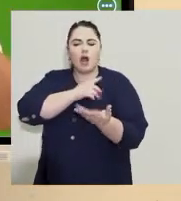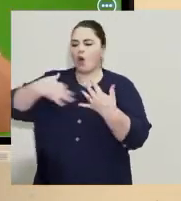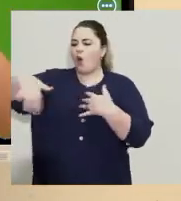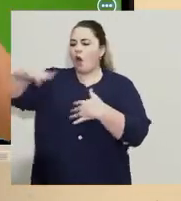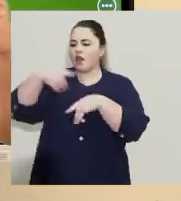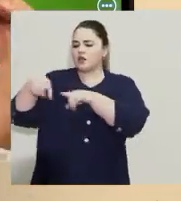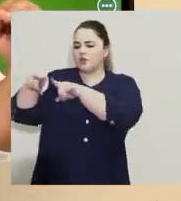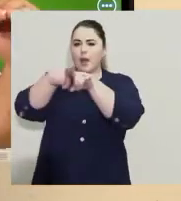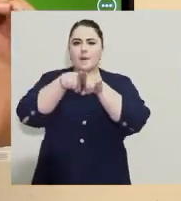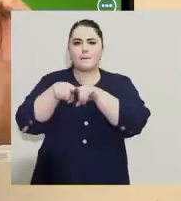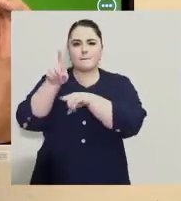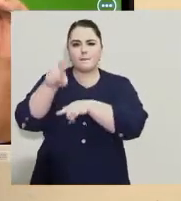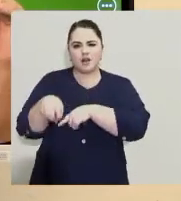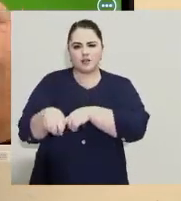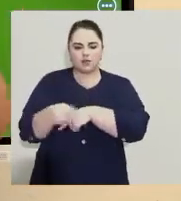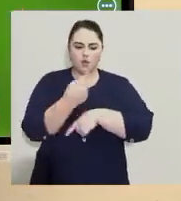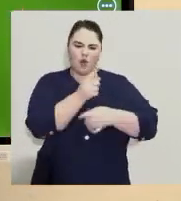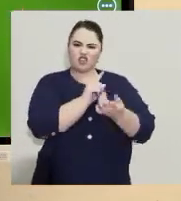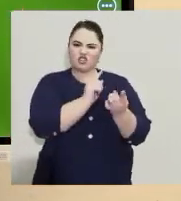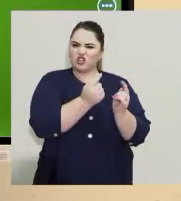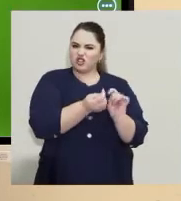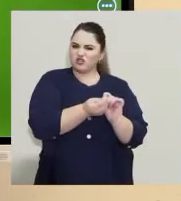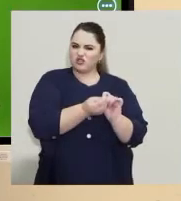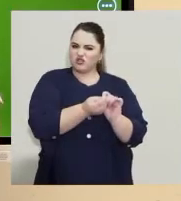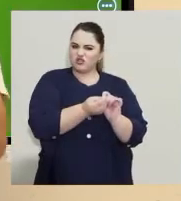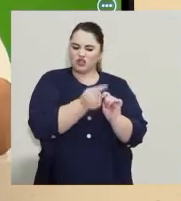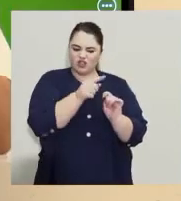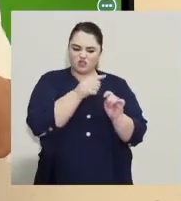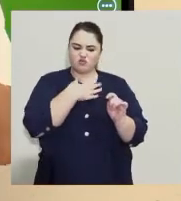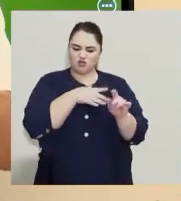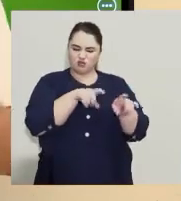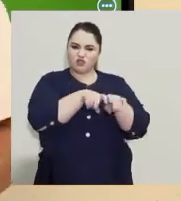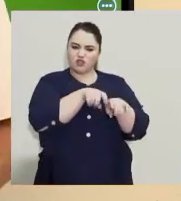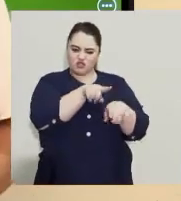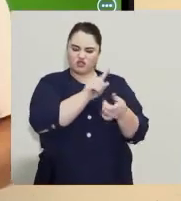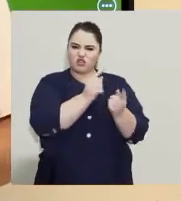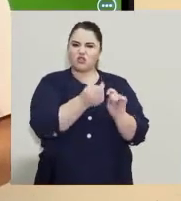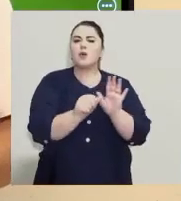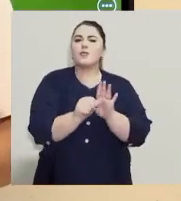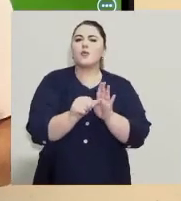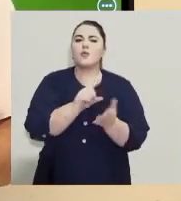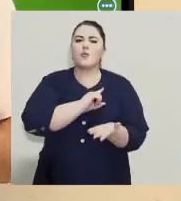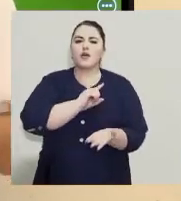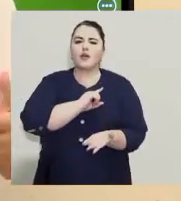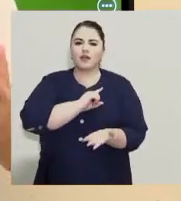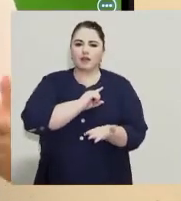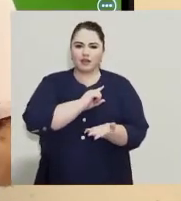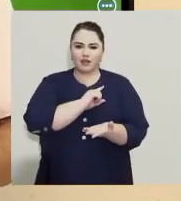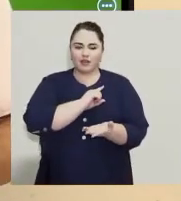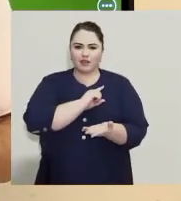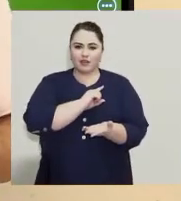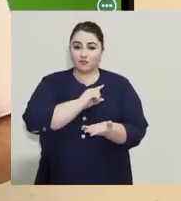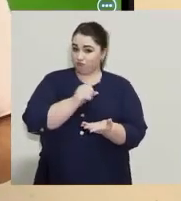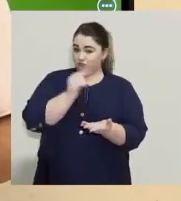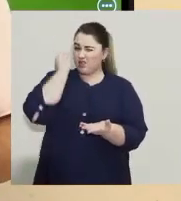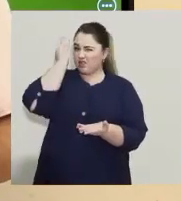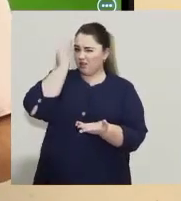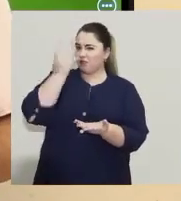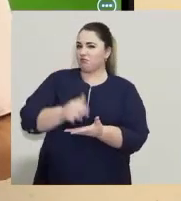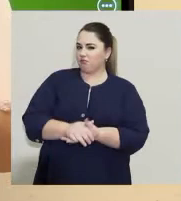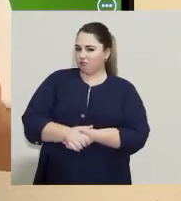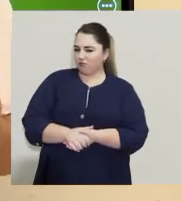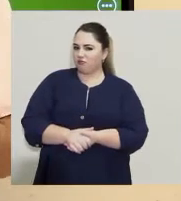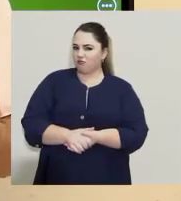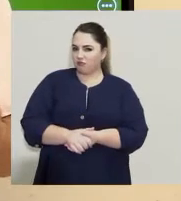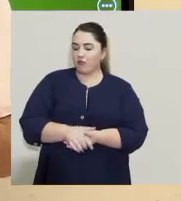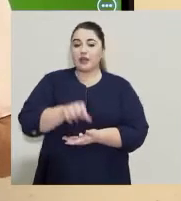keep everything the same, you just change the factor that you're testing. Why is that important?